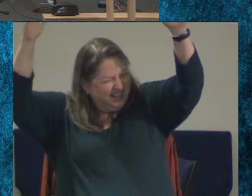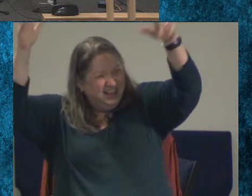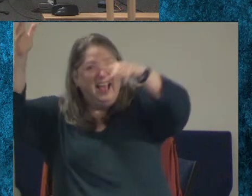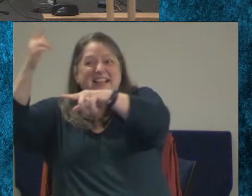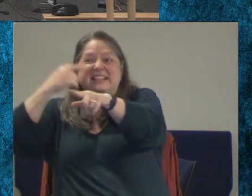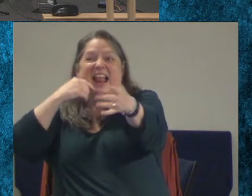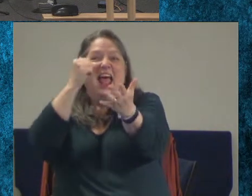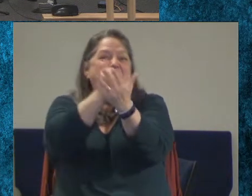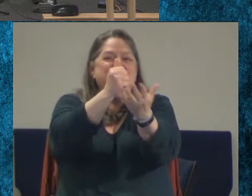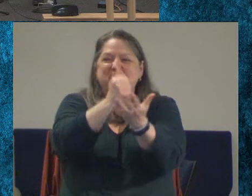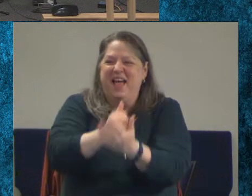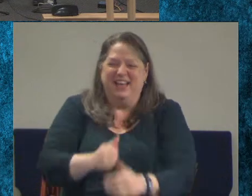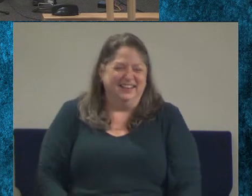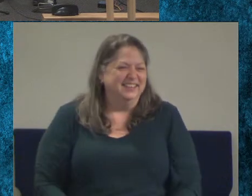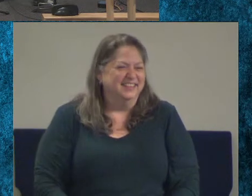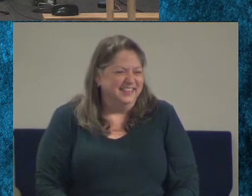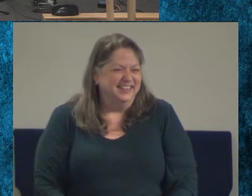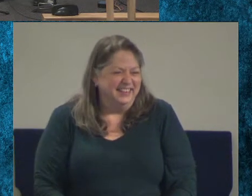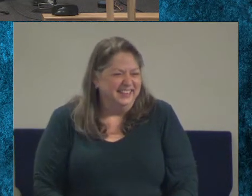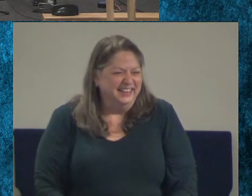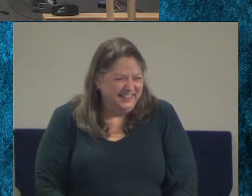Amen. Thank you. You may be seated.